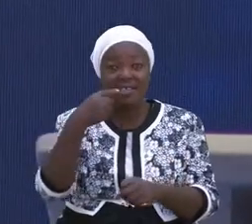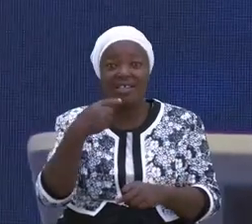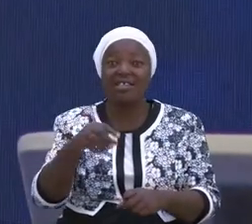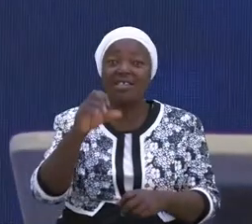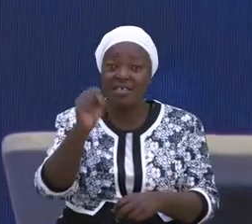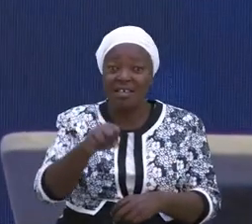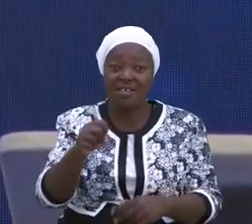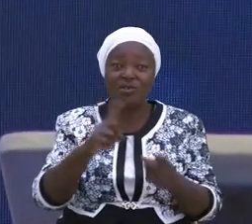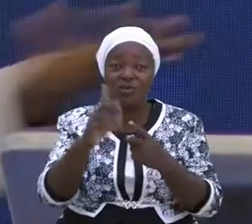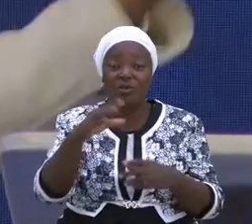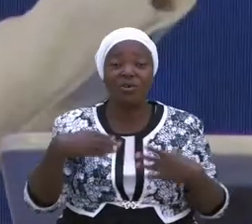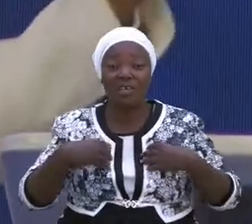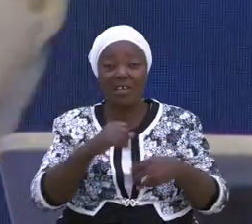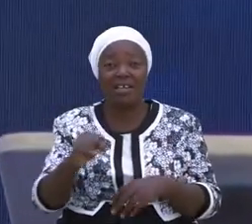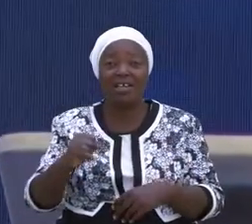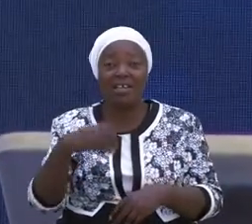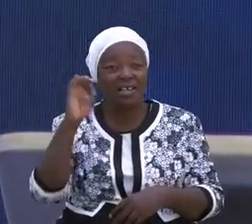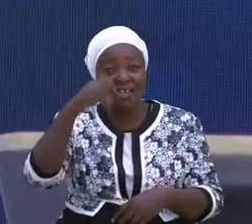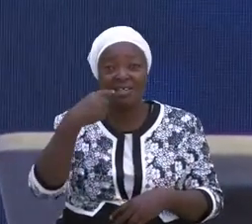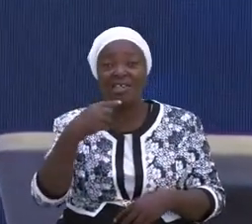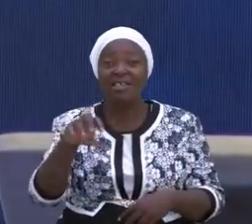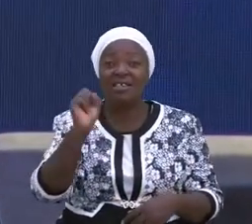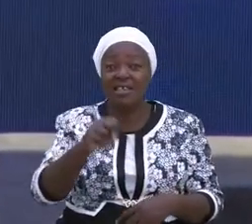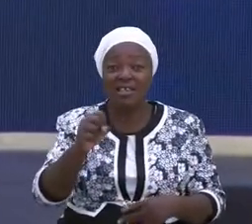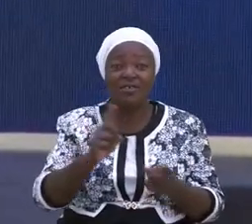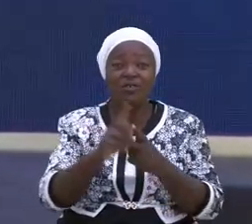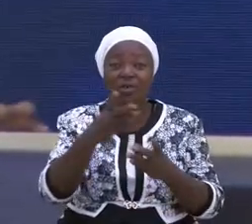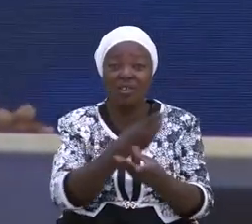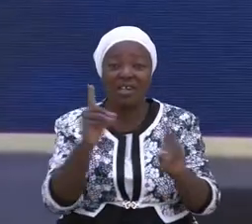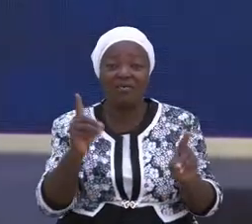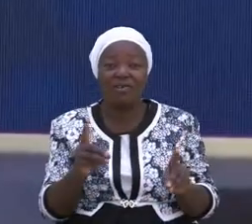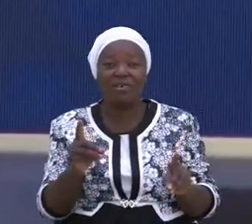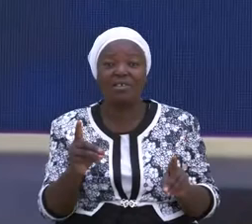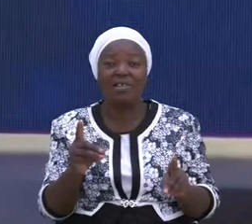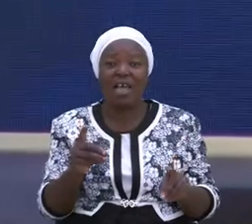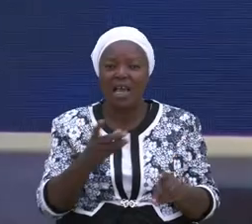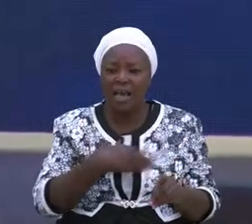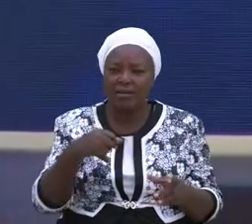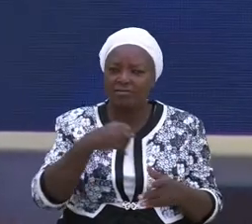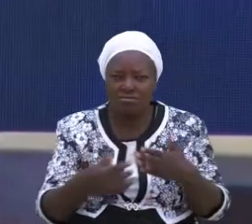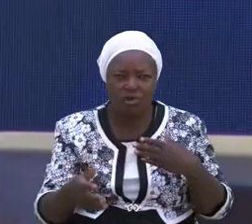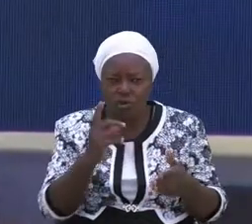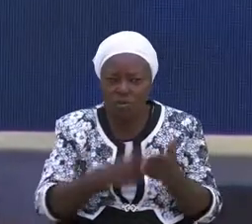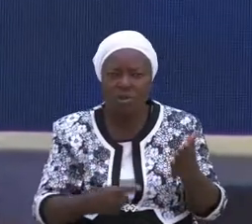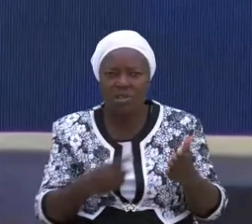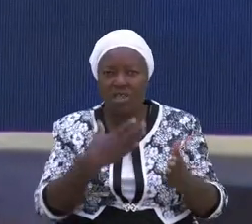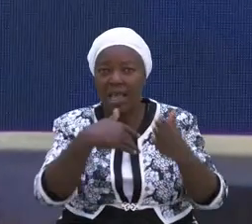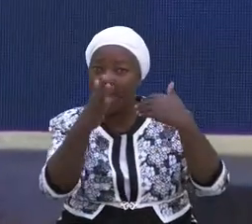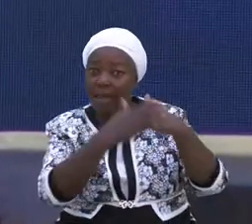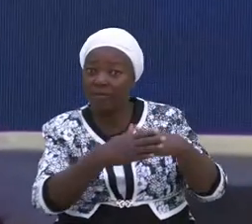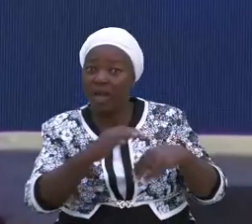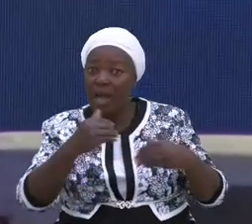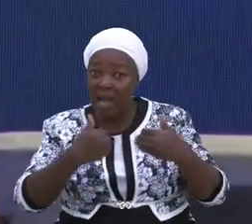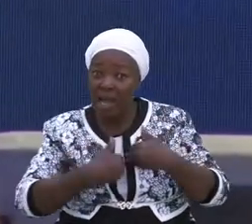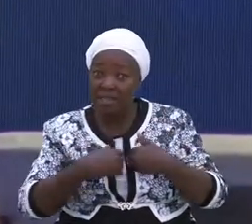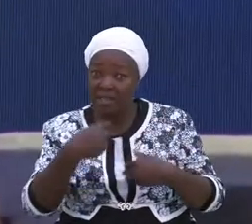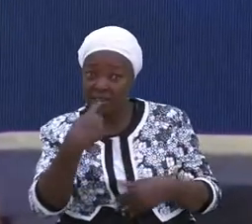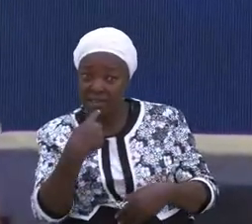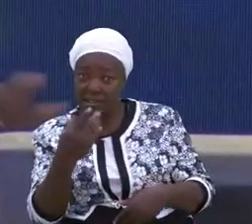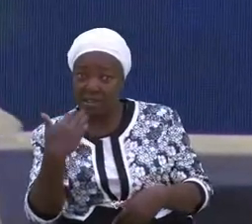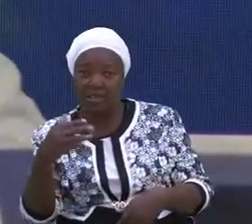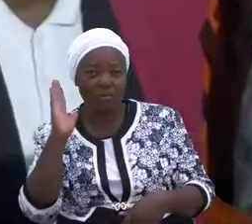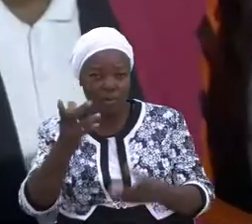your healing. It says yes to your deliverance. And what heaven has willed will come